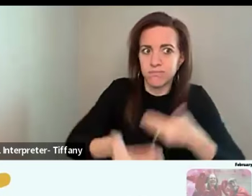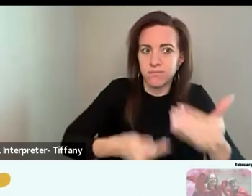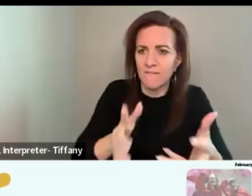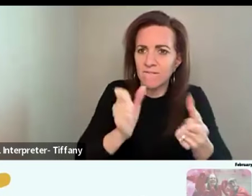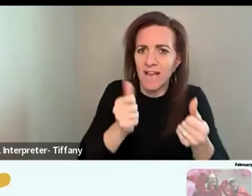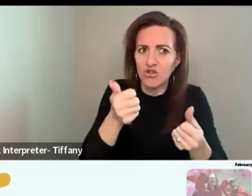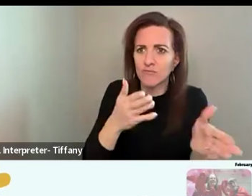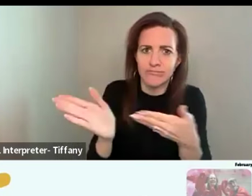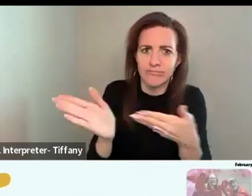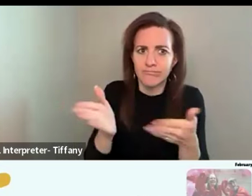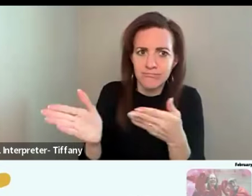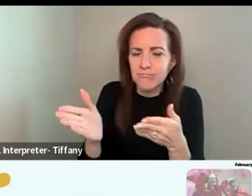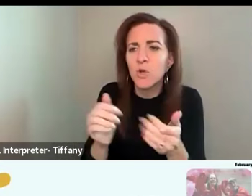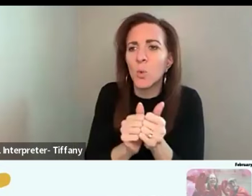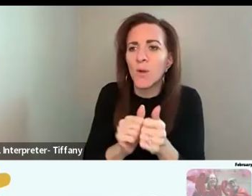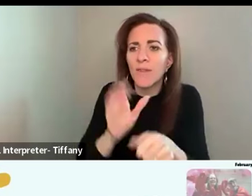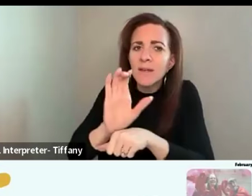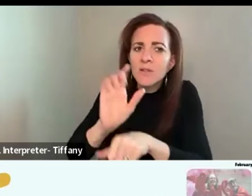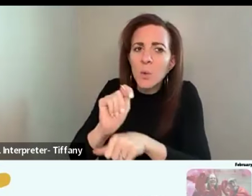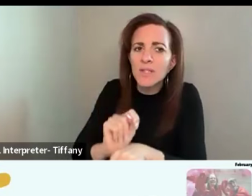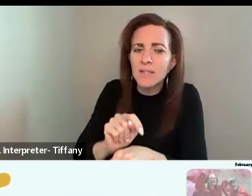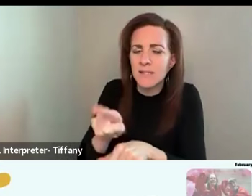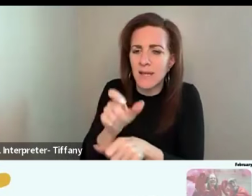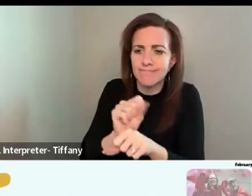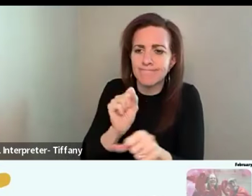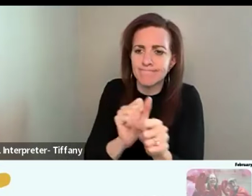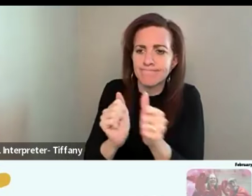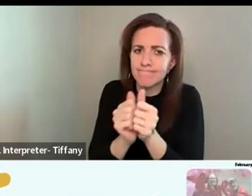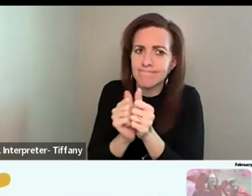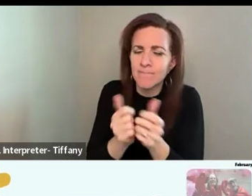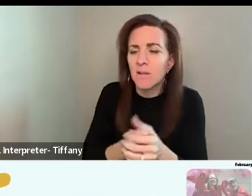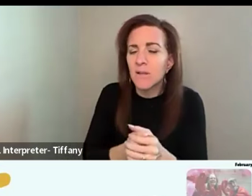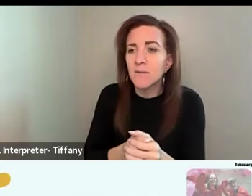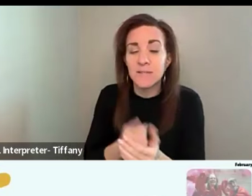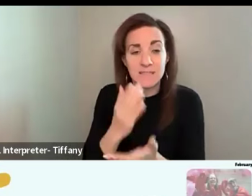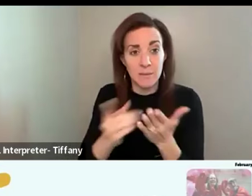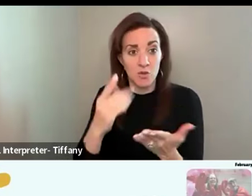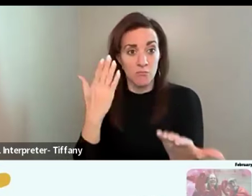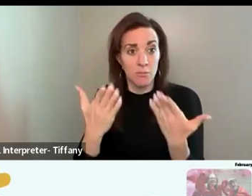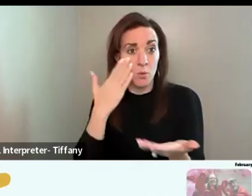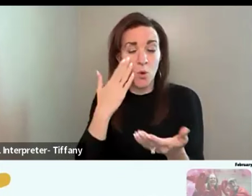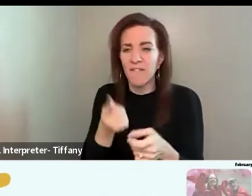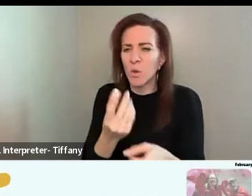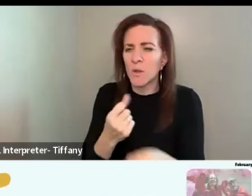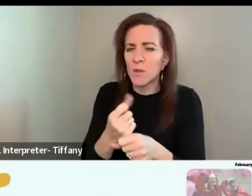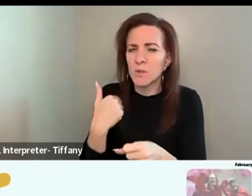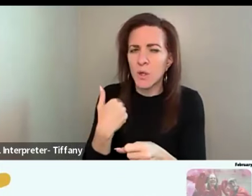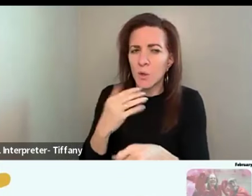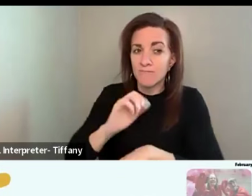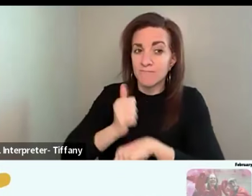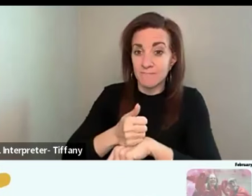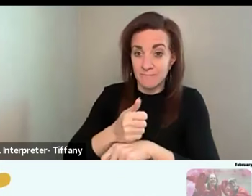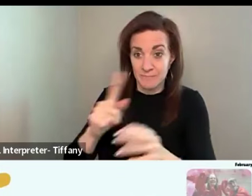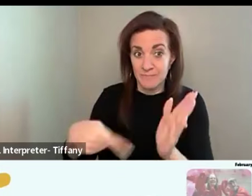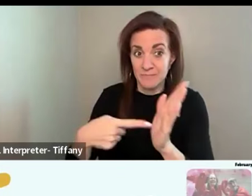direction faster with the consultants that they're working with. Some of you will remember a few years ago, they created a position that